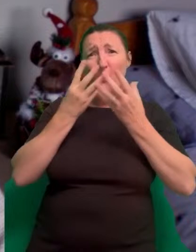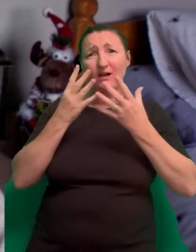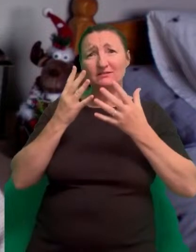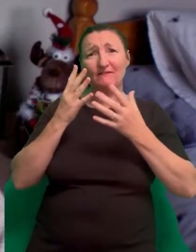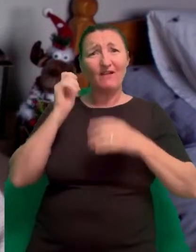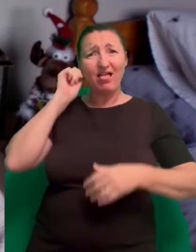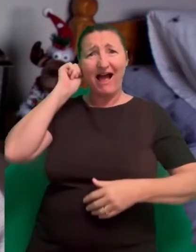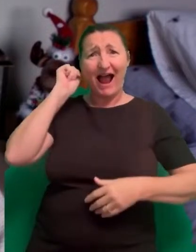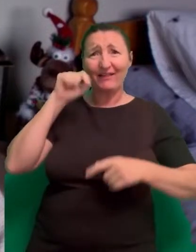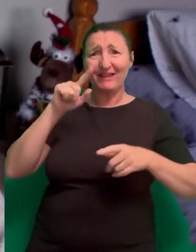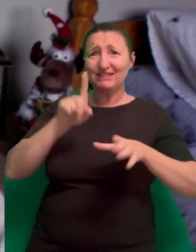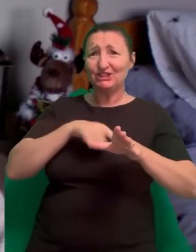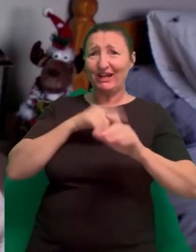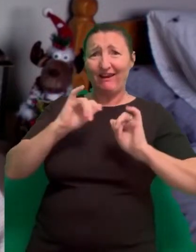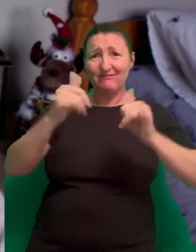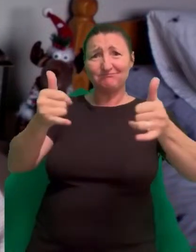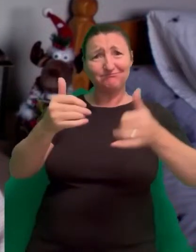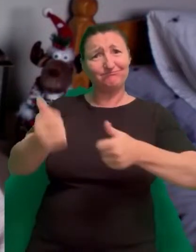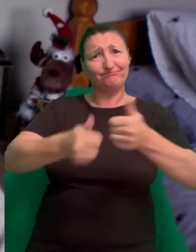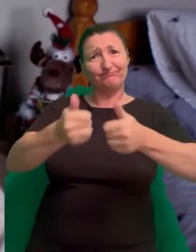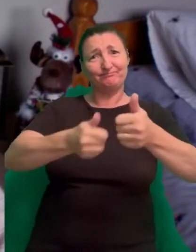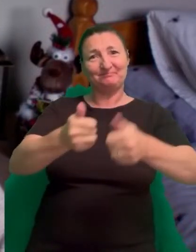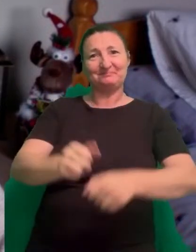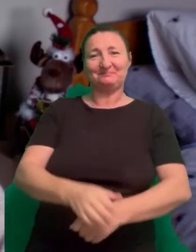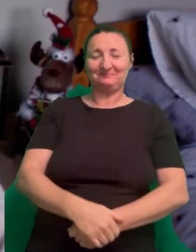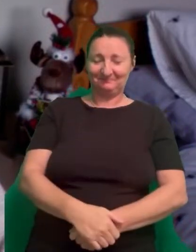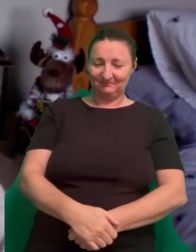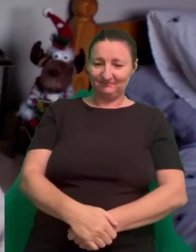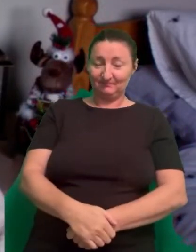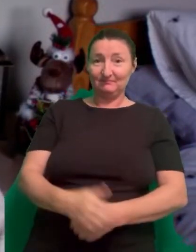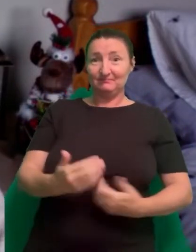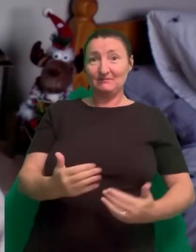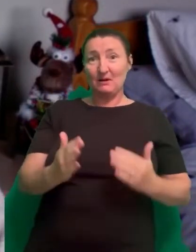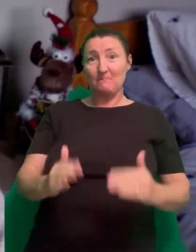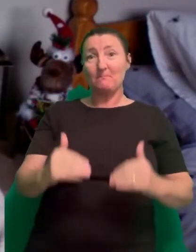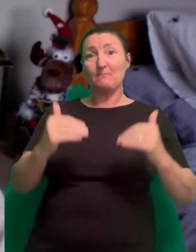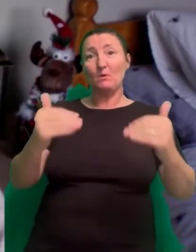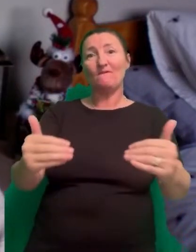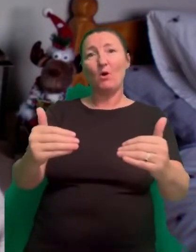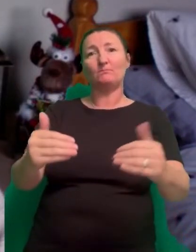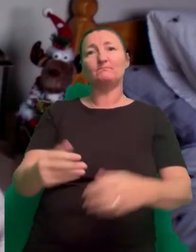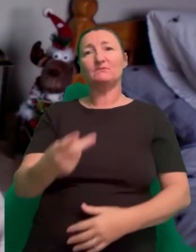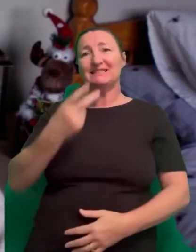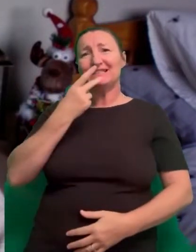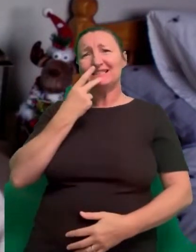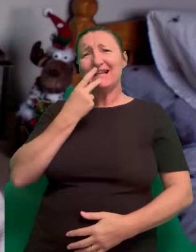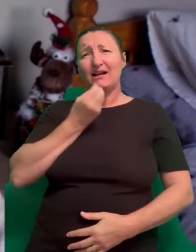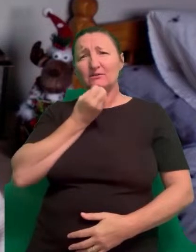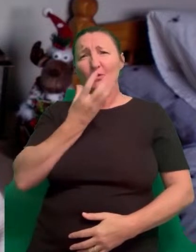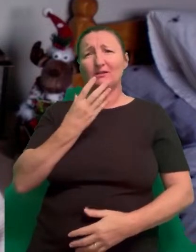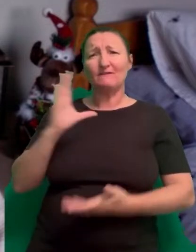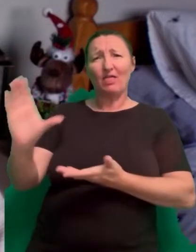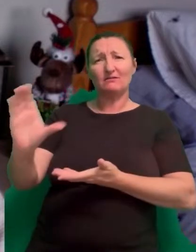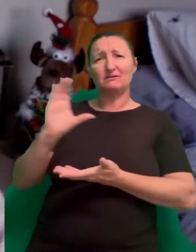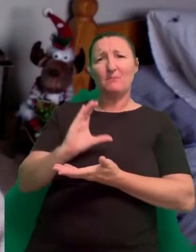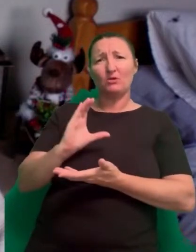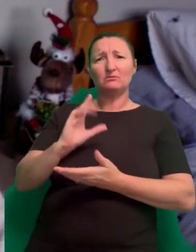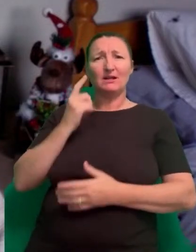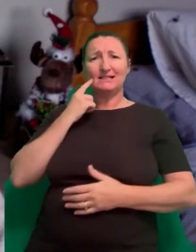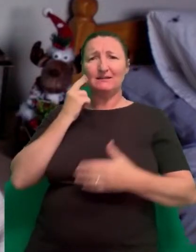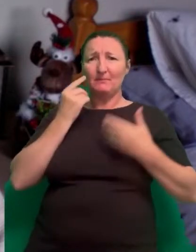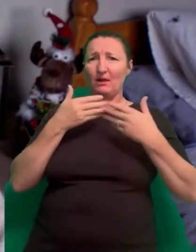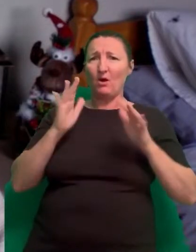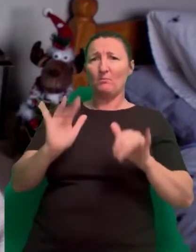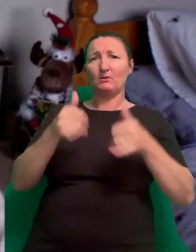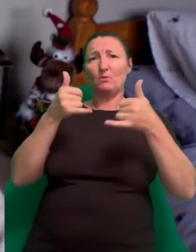your wonderful hack this year. Moving on to our second wonderful sponsor for